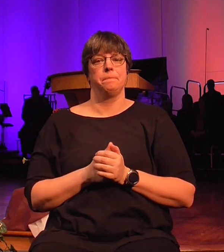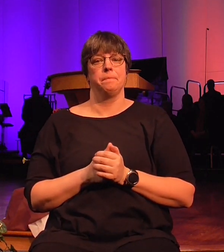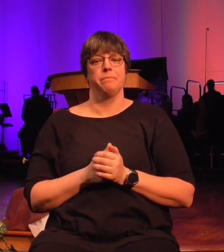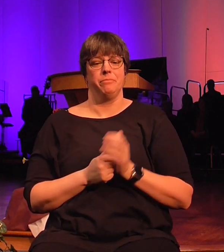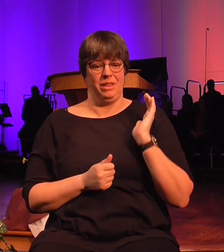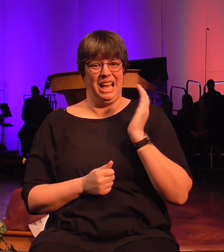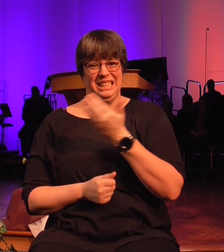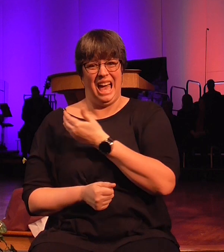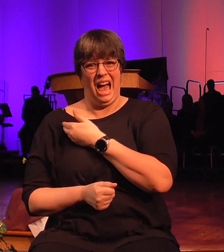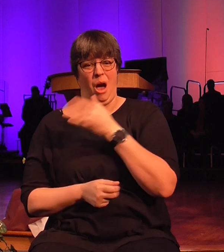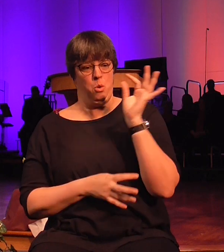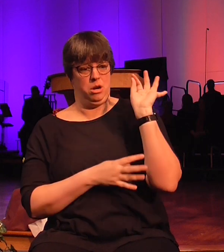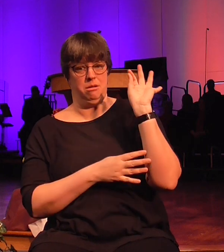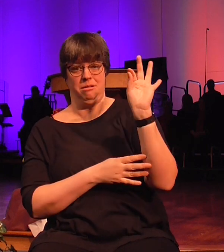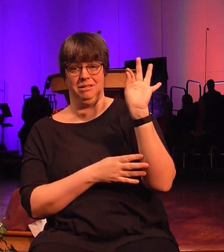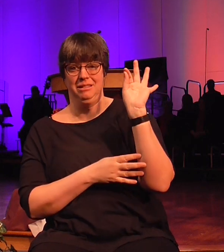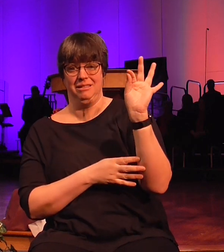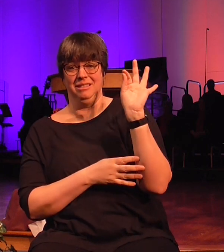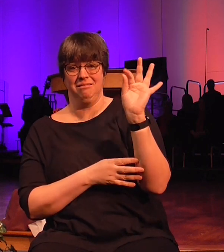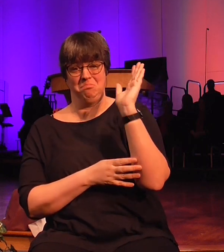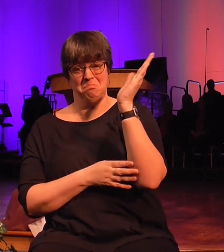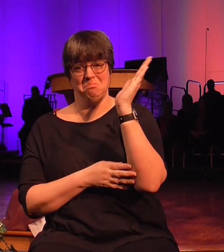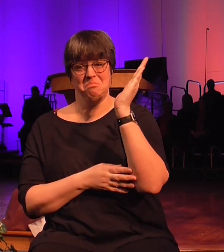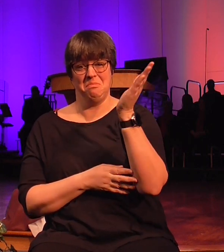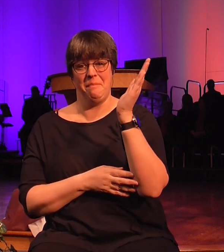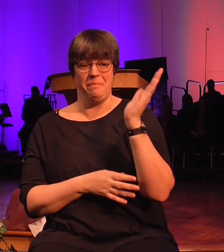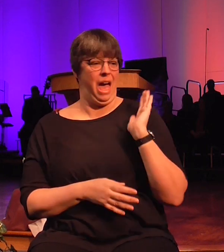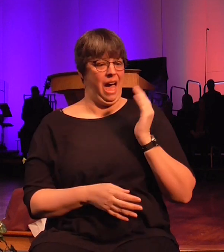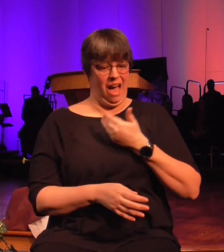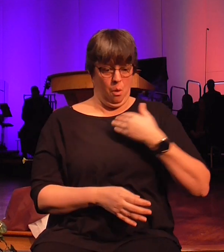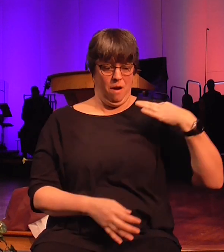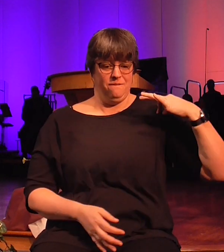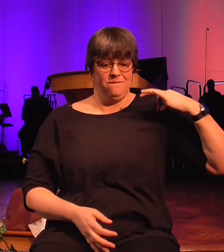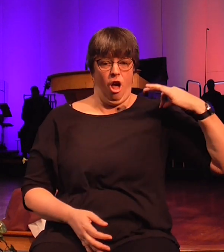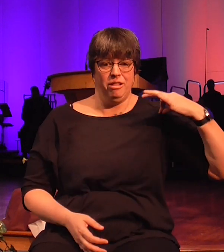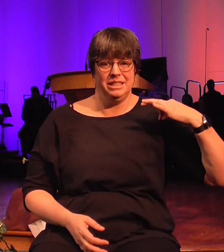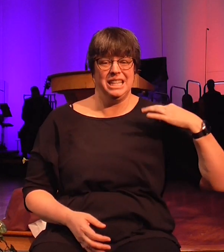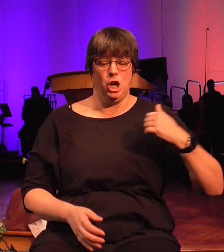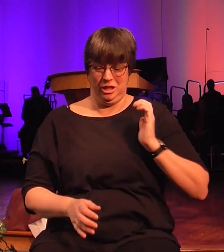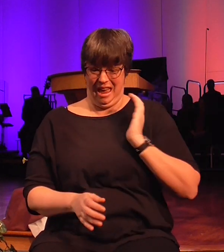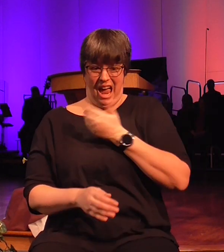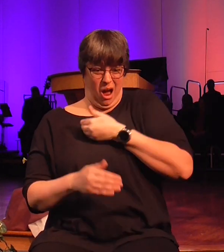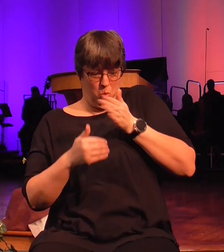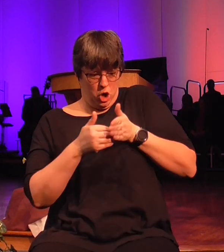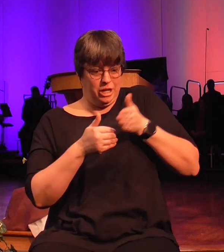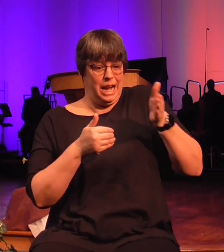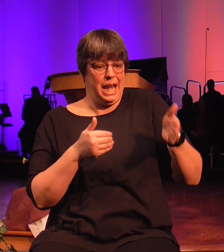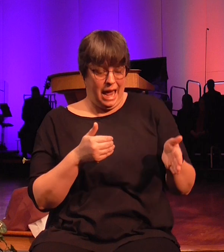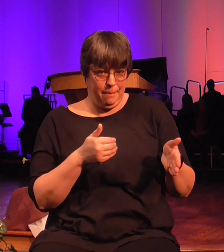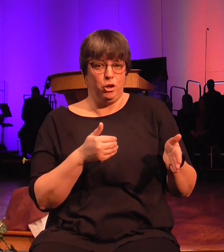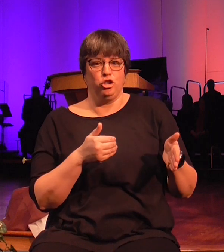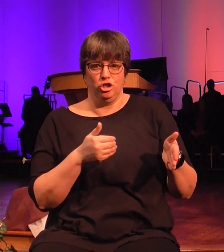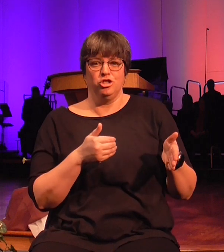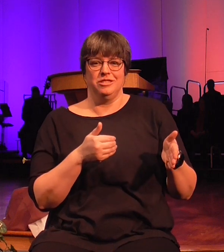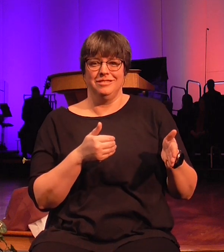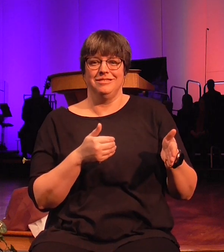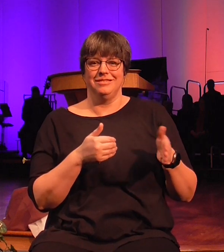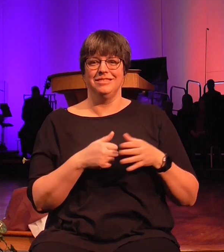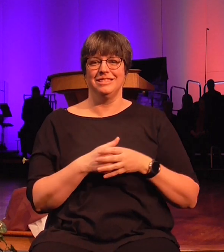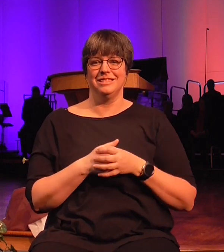as our message, as our volunteers, as our neighbor sitting next to us in